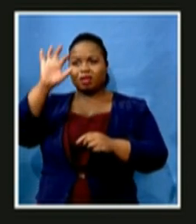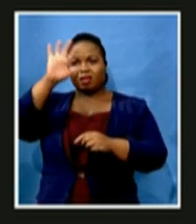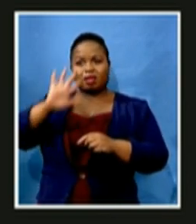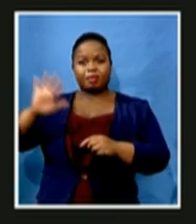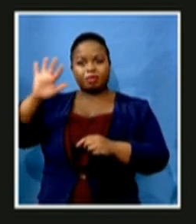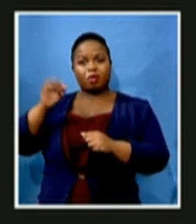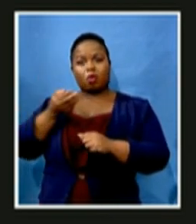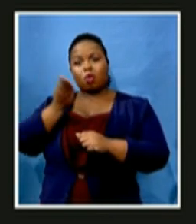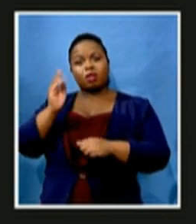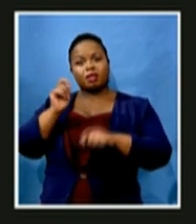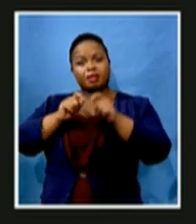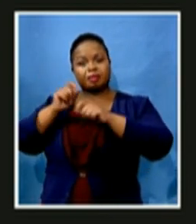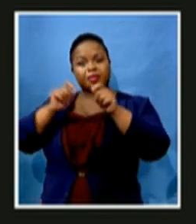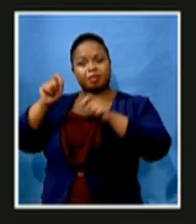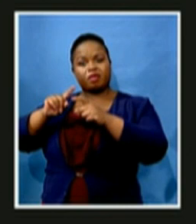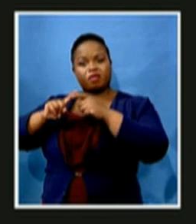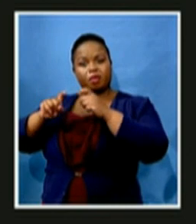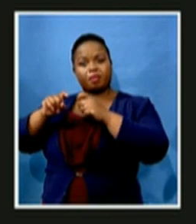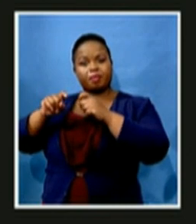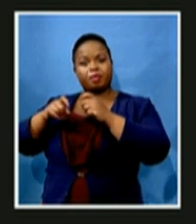flu season, which